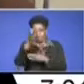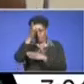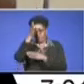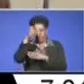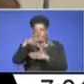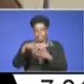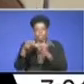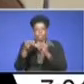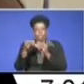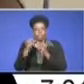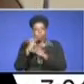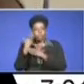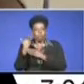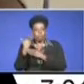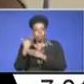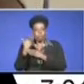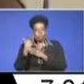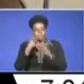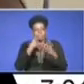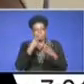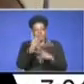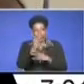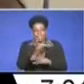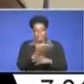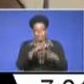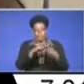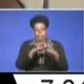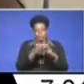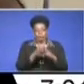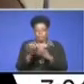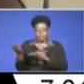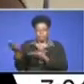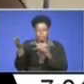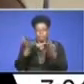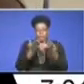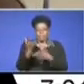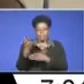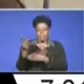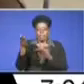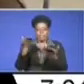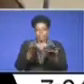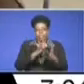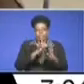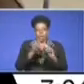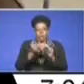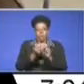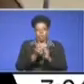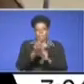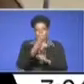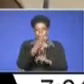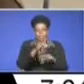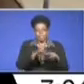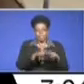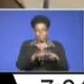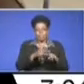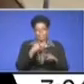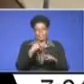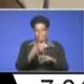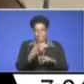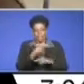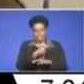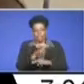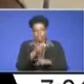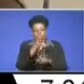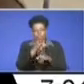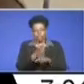engage them in conflicts, we bring them here, we sit them down, and we speak to them, letting them know what is the right way,